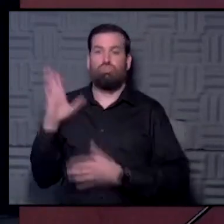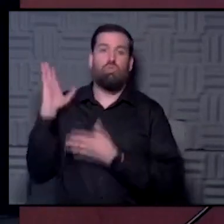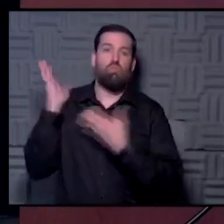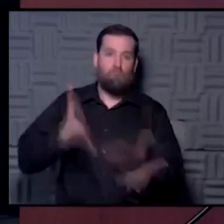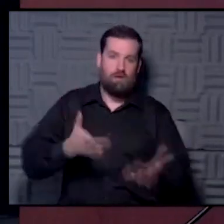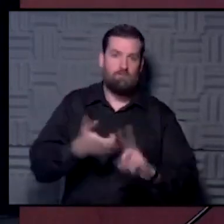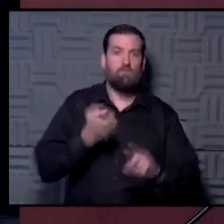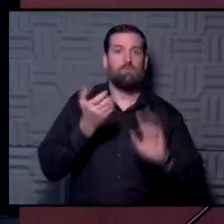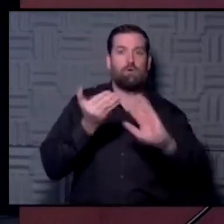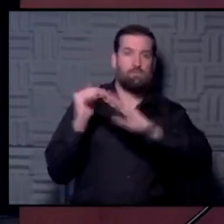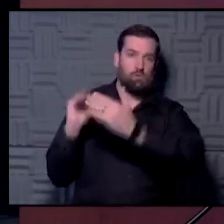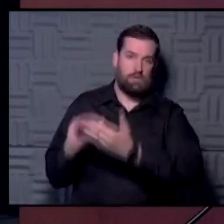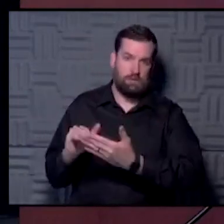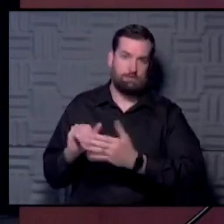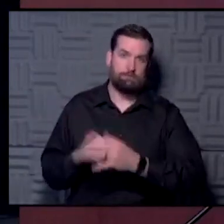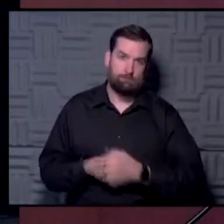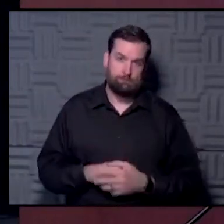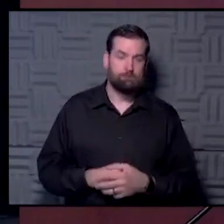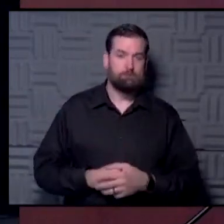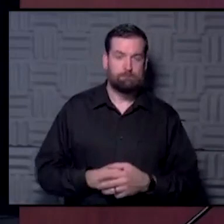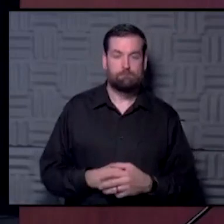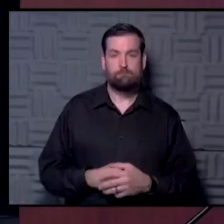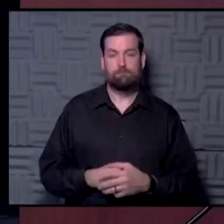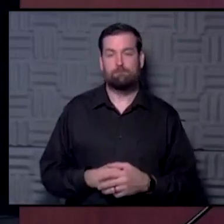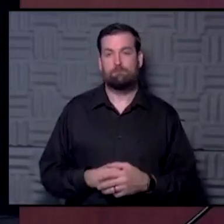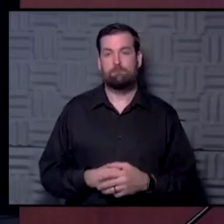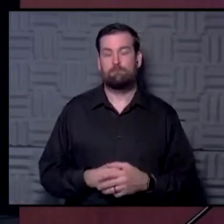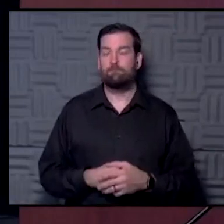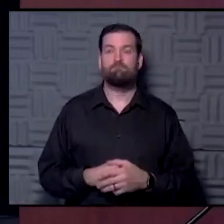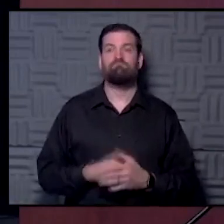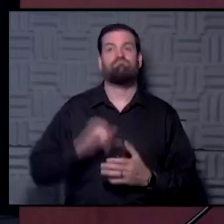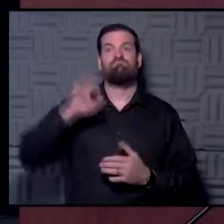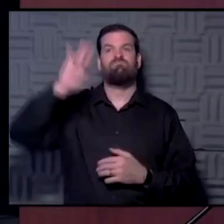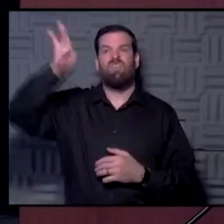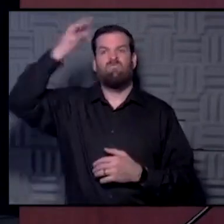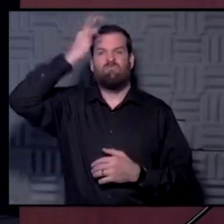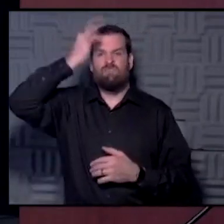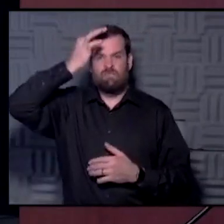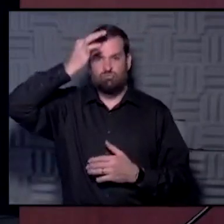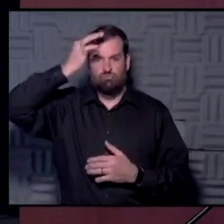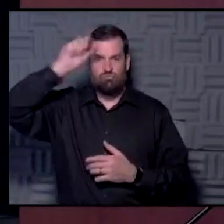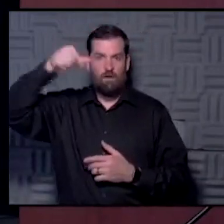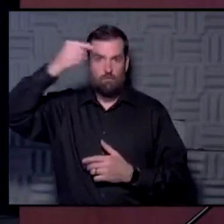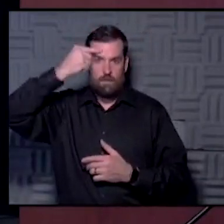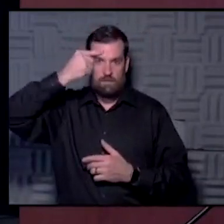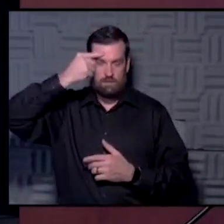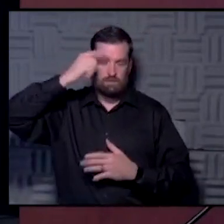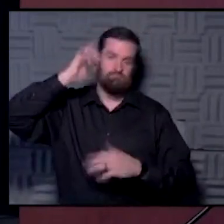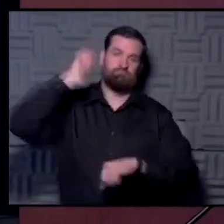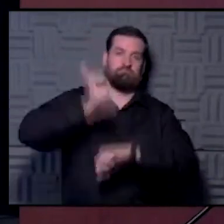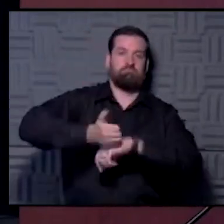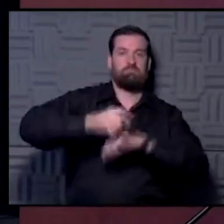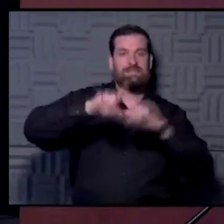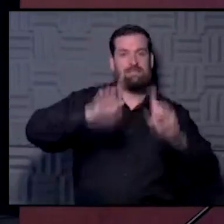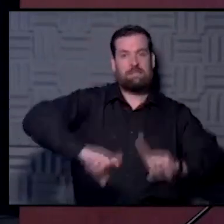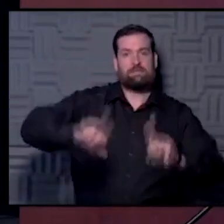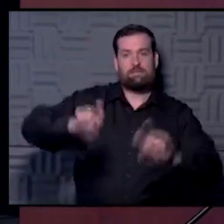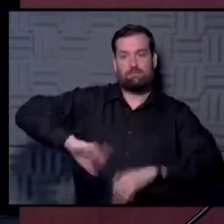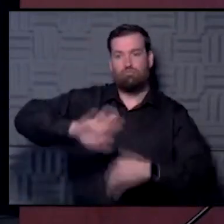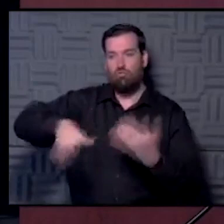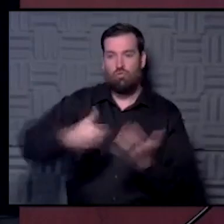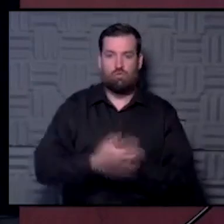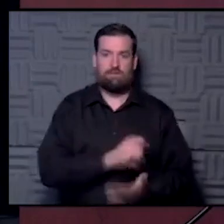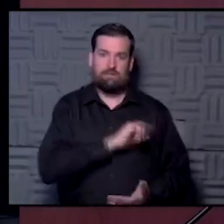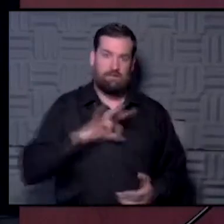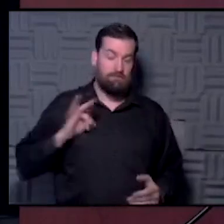spread. And so the sort of federal government has put in a practice of testing every employee who